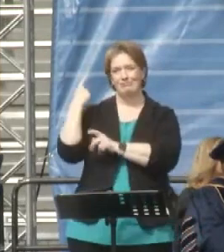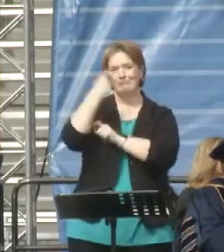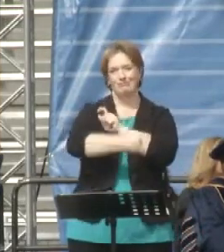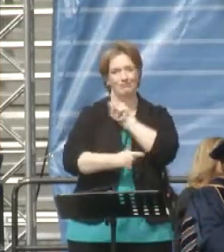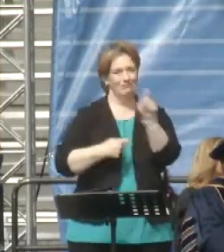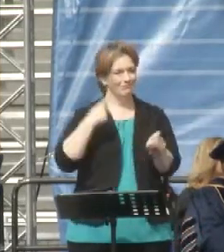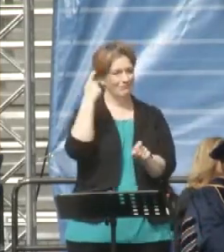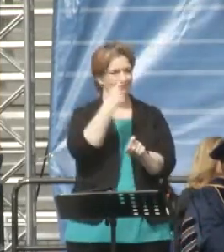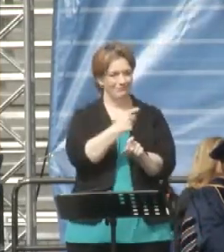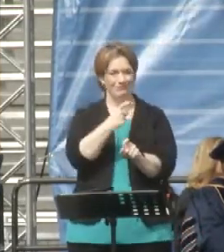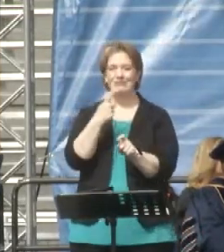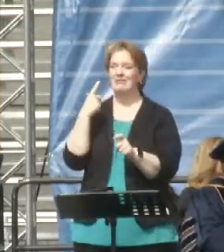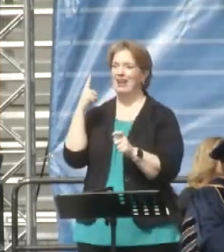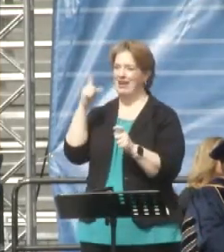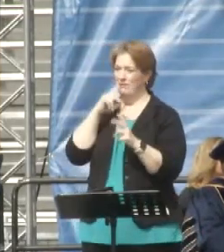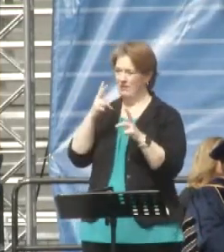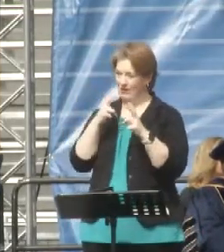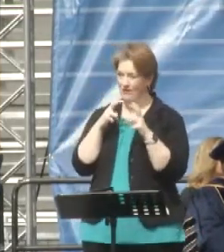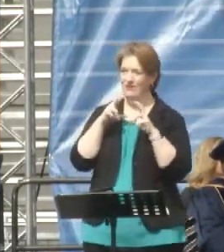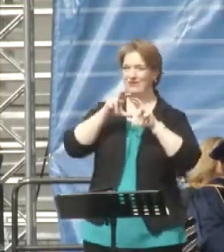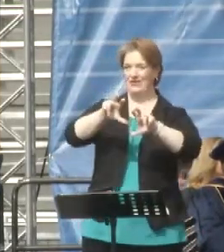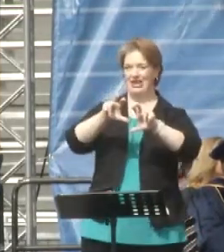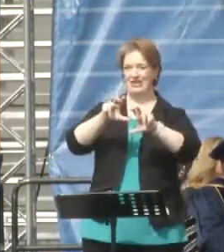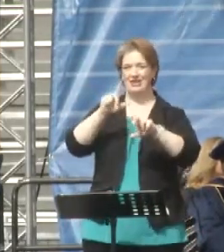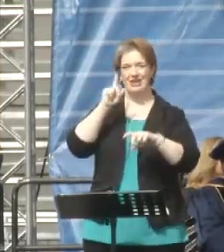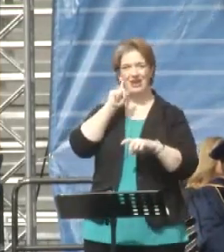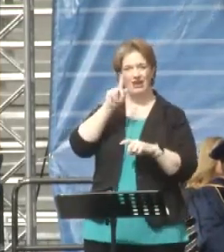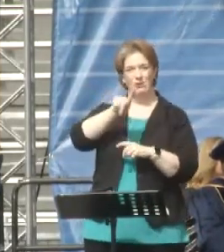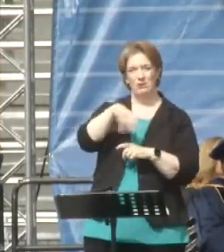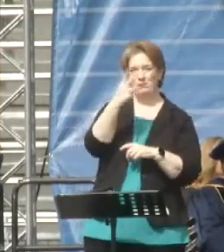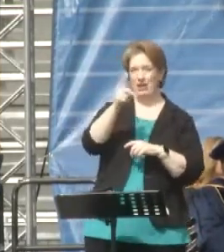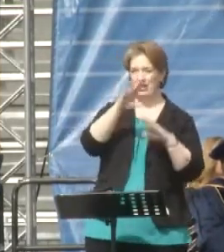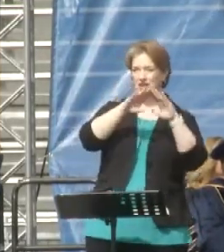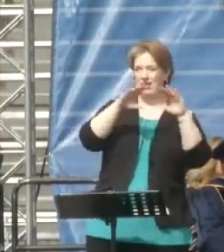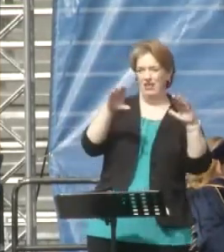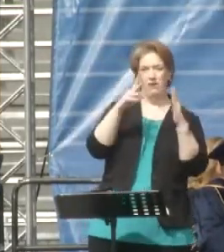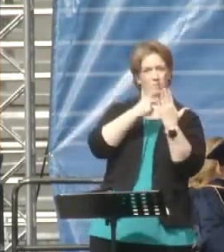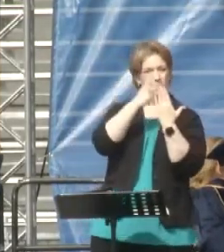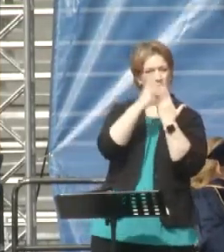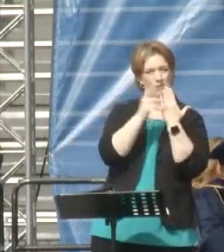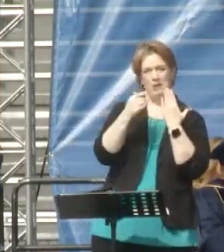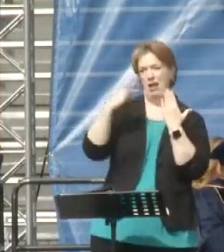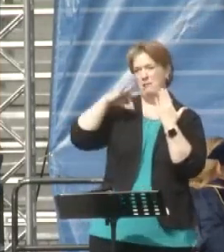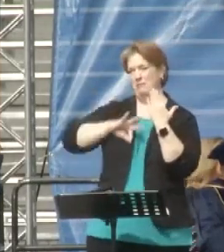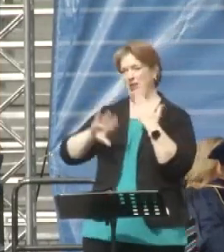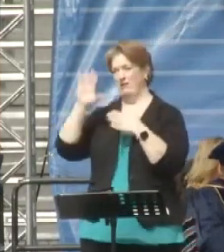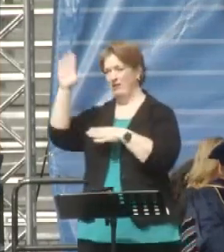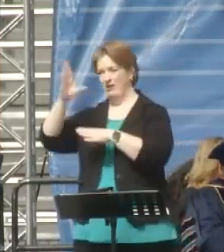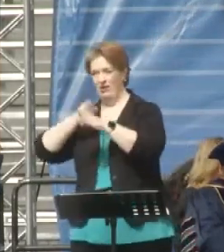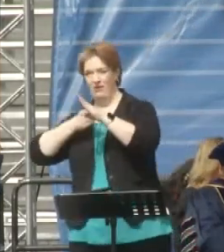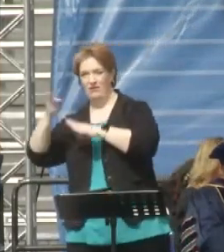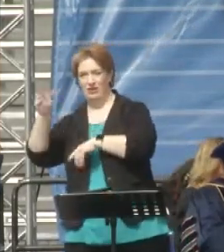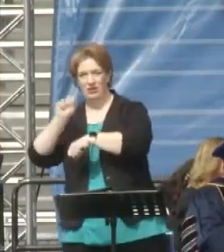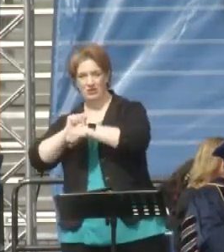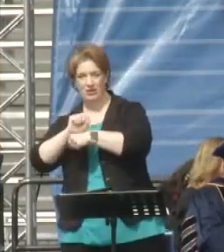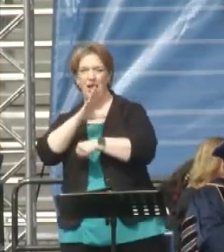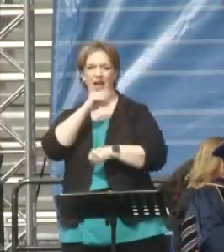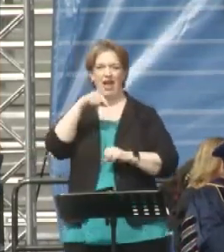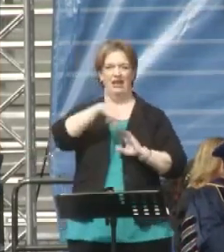well as making significant investments in doctoral programs that benefit industry and the state of